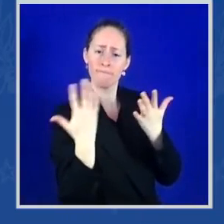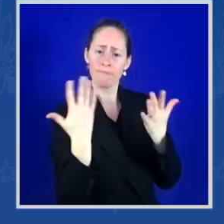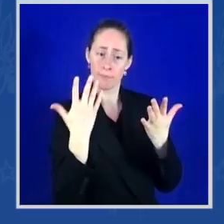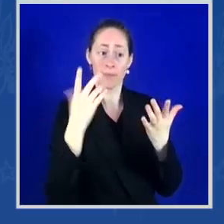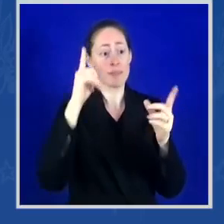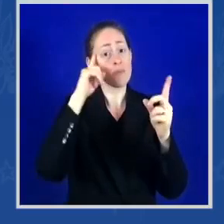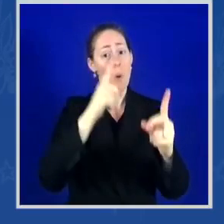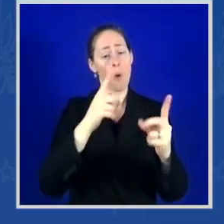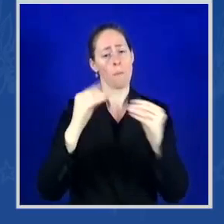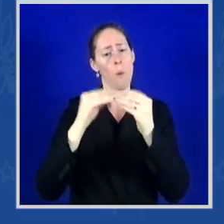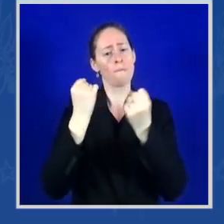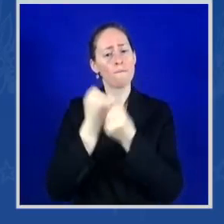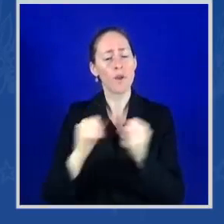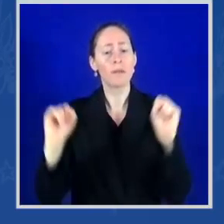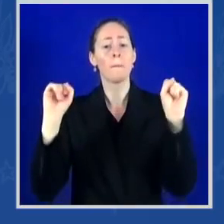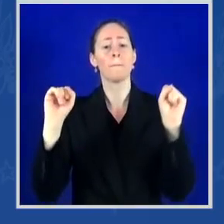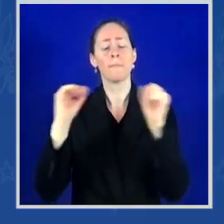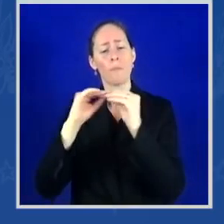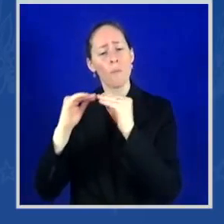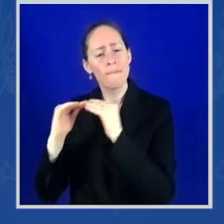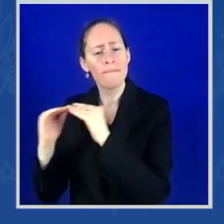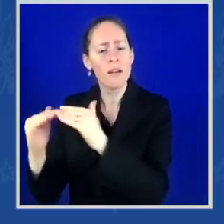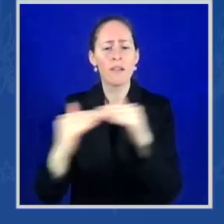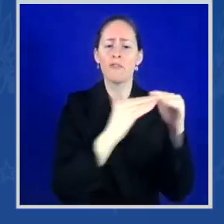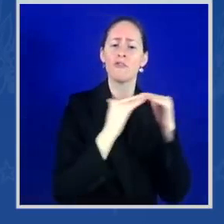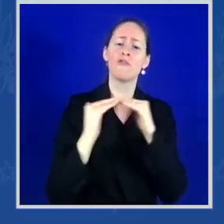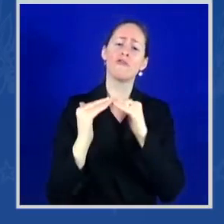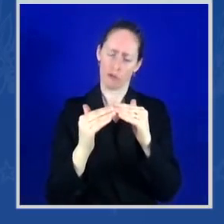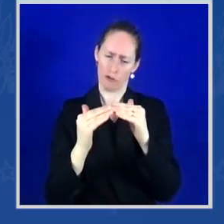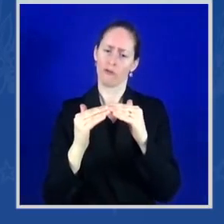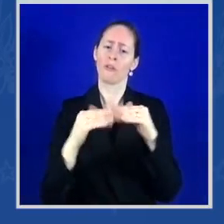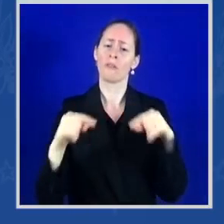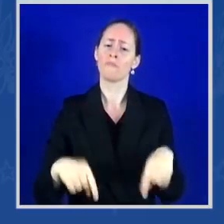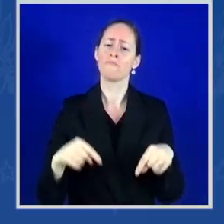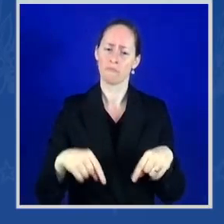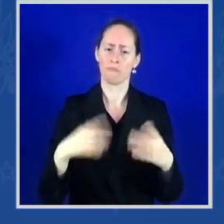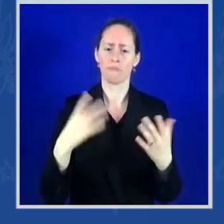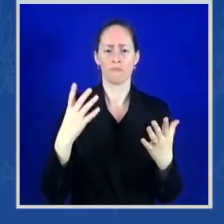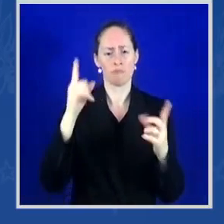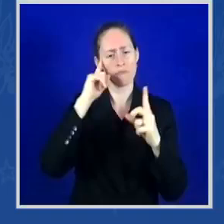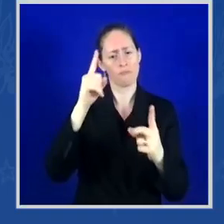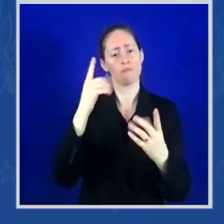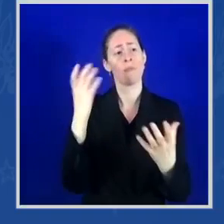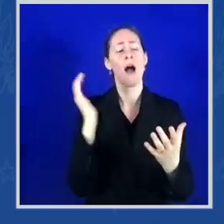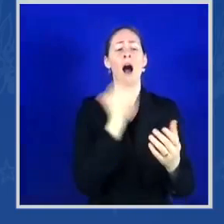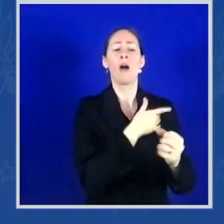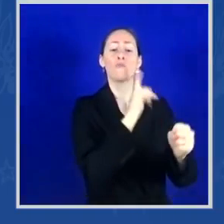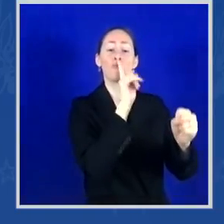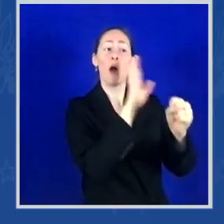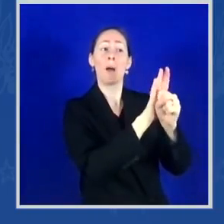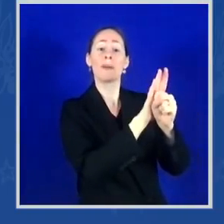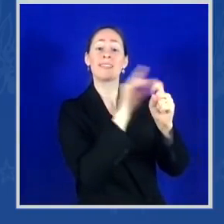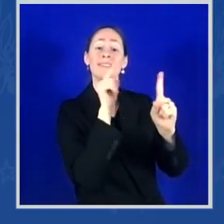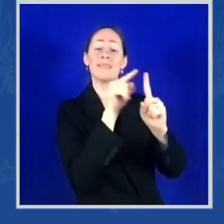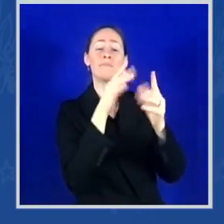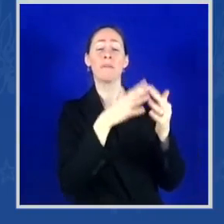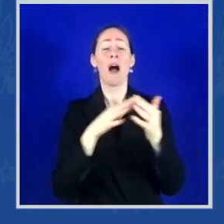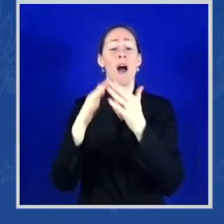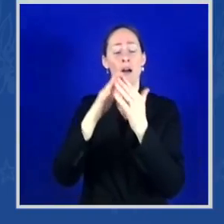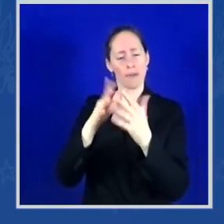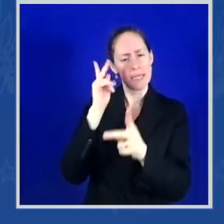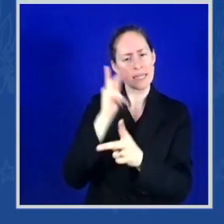making our American creed a reality for all Americans, that all women and men are created